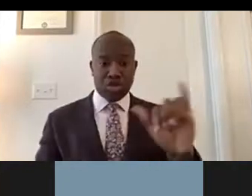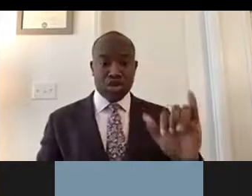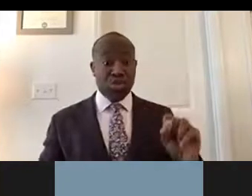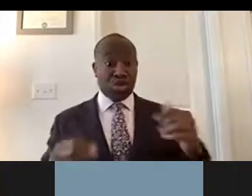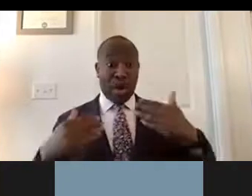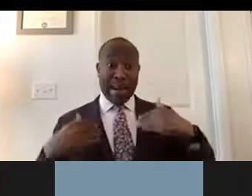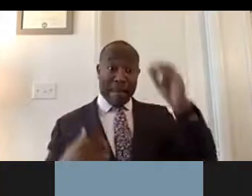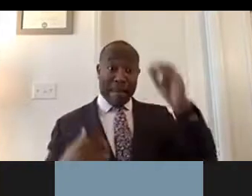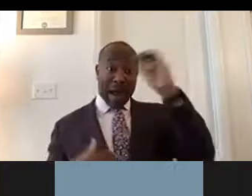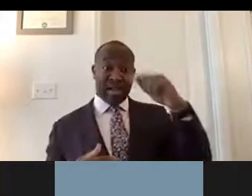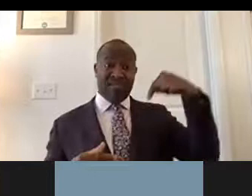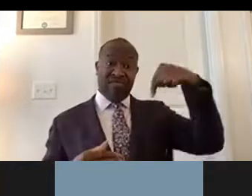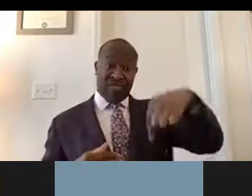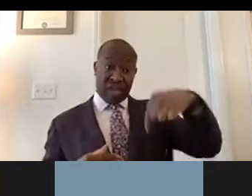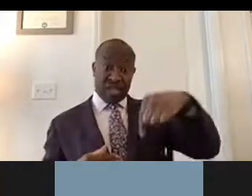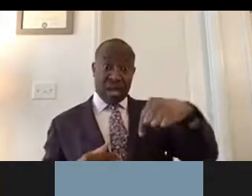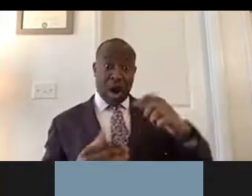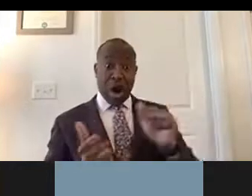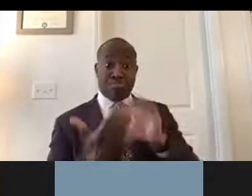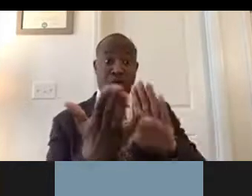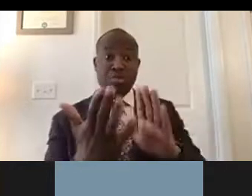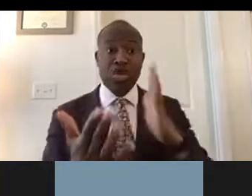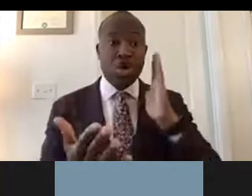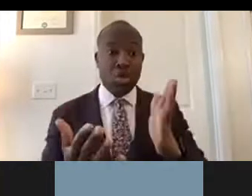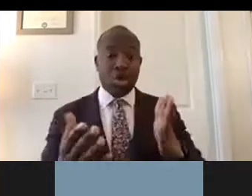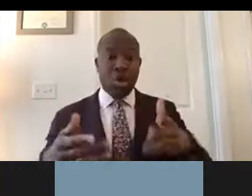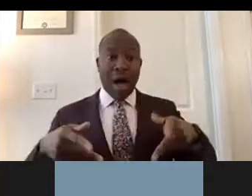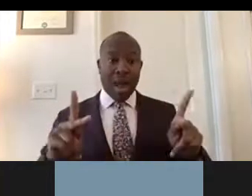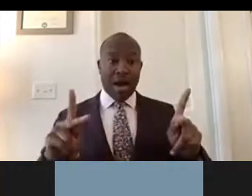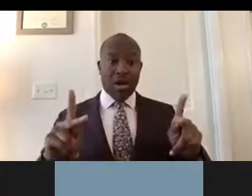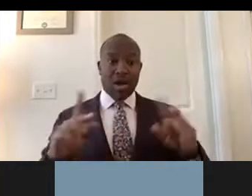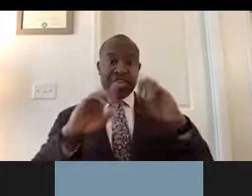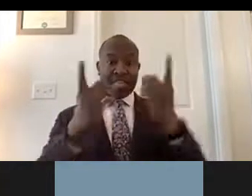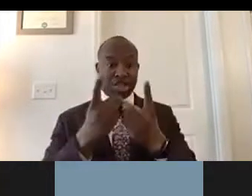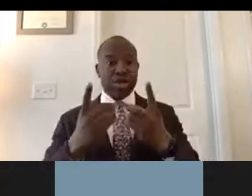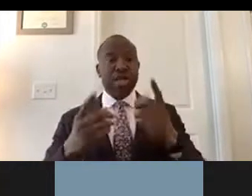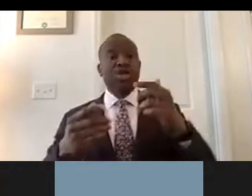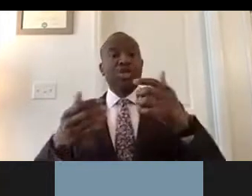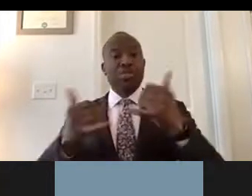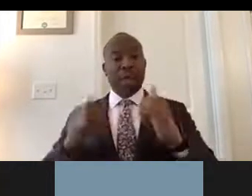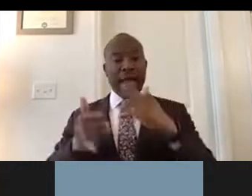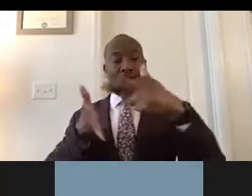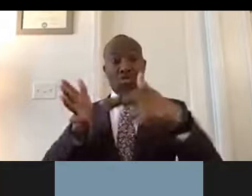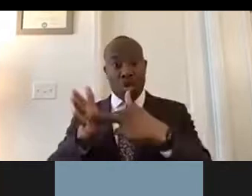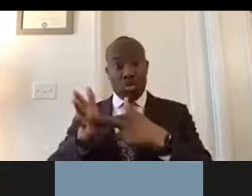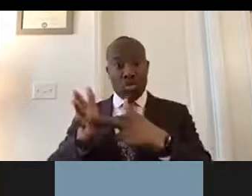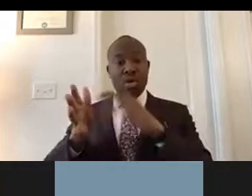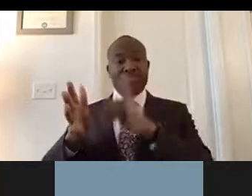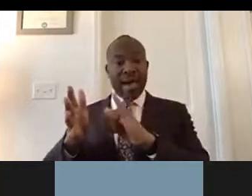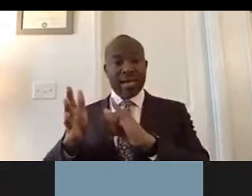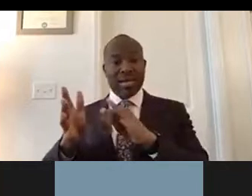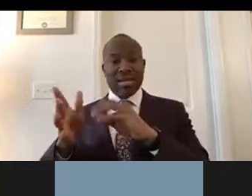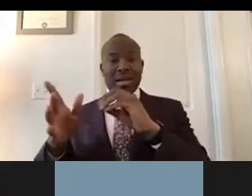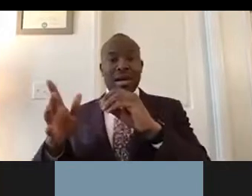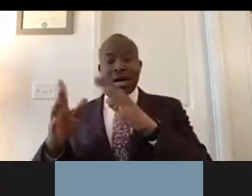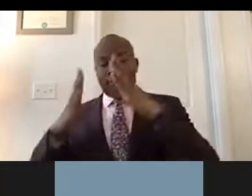those services and those results as well. So my opinion is that this approach will allow the district to play